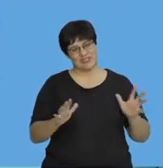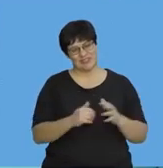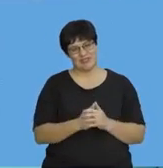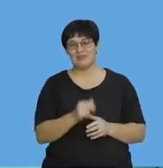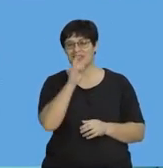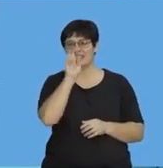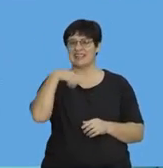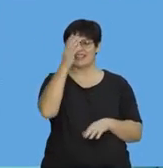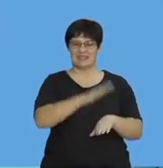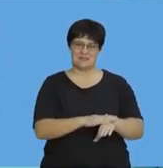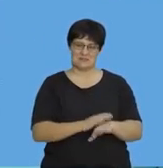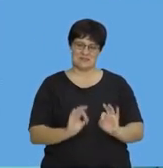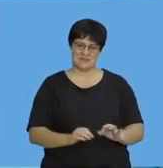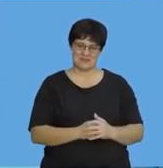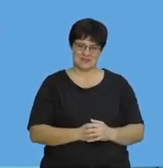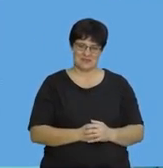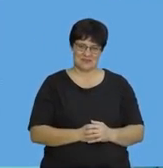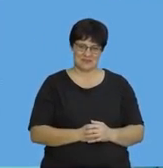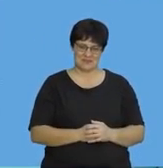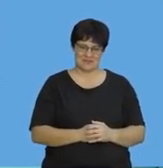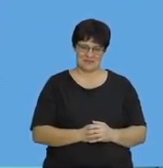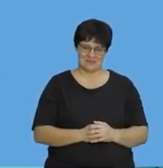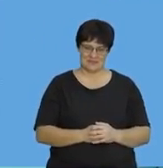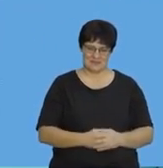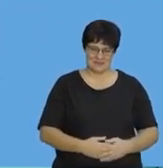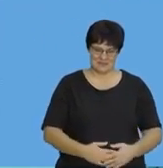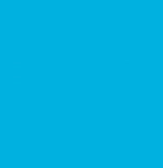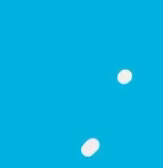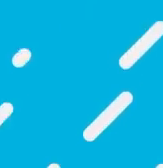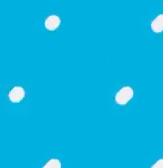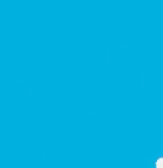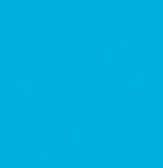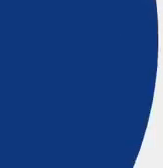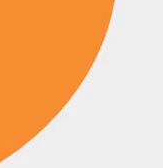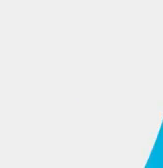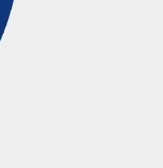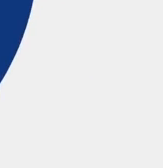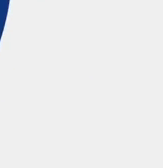And we're done. So I'll see you next time.